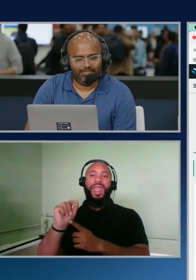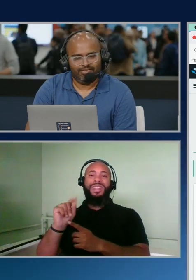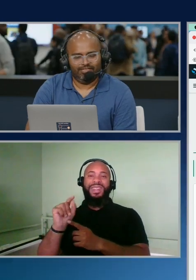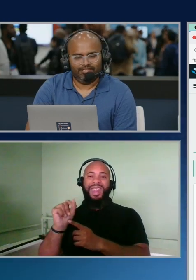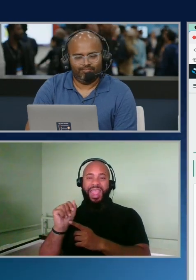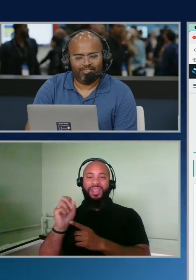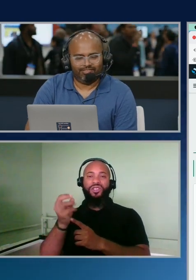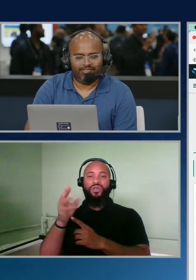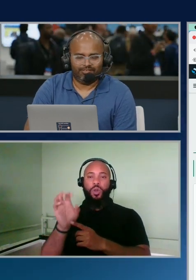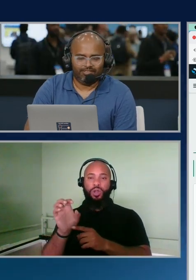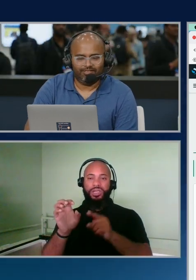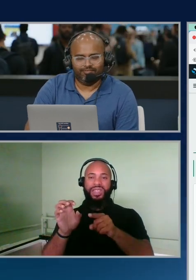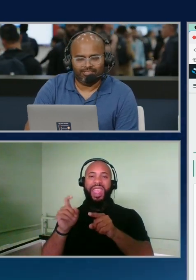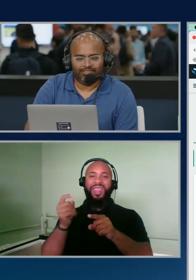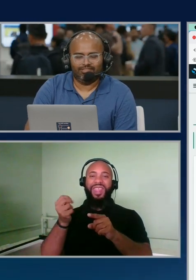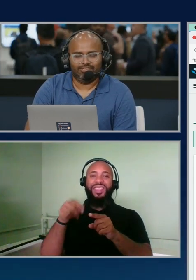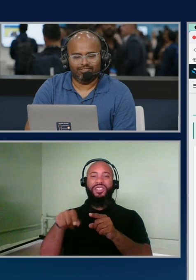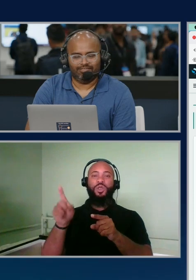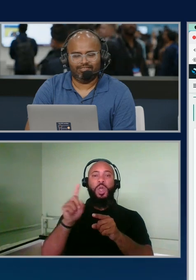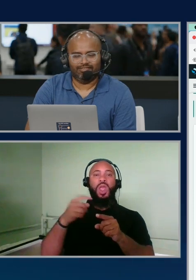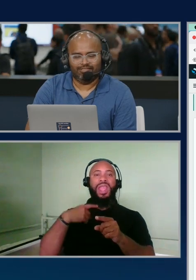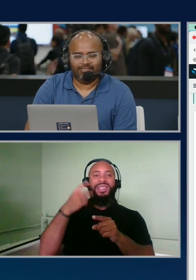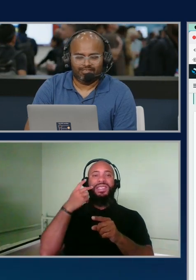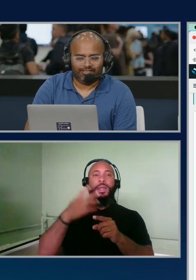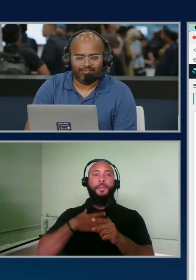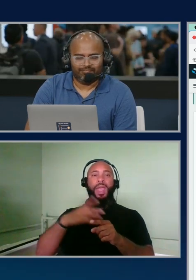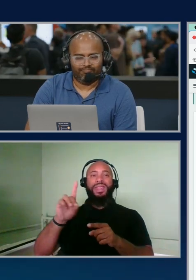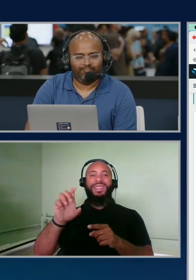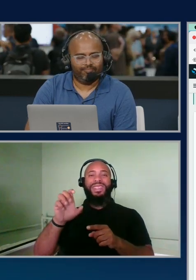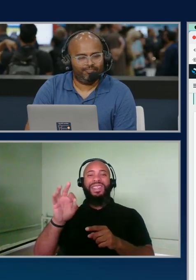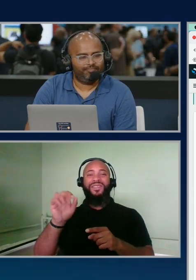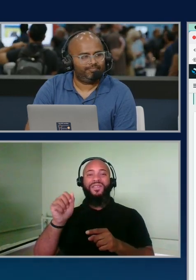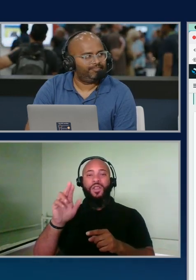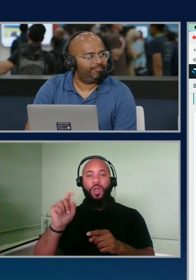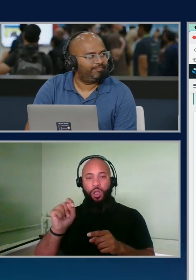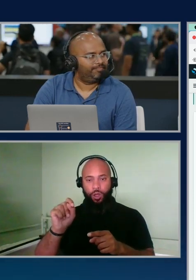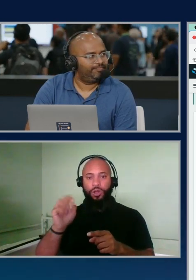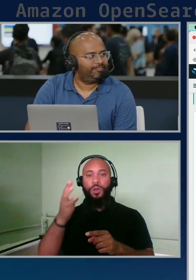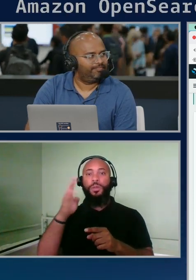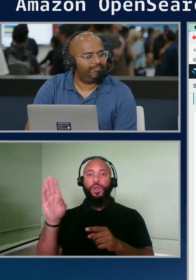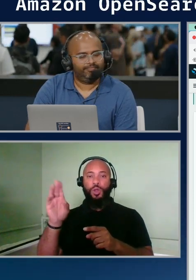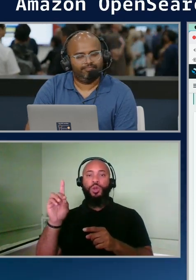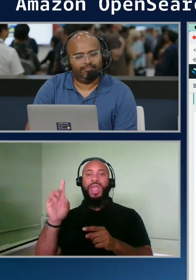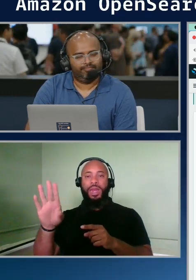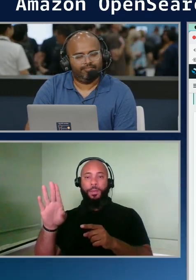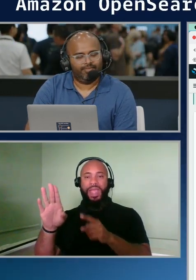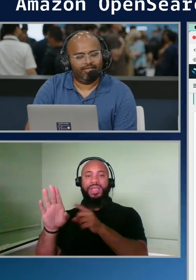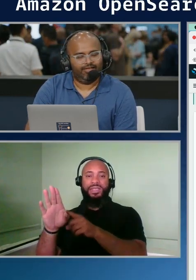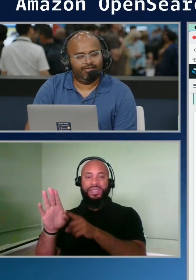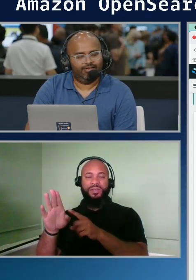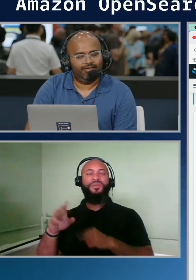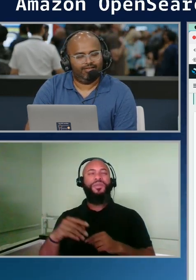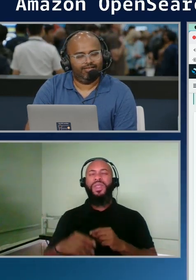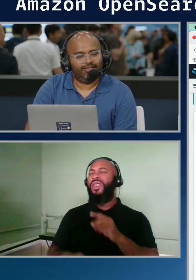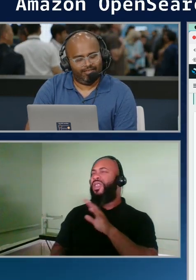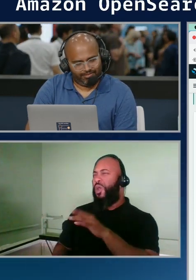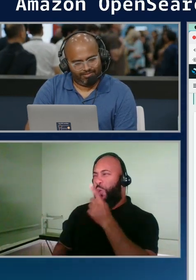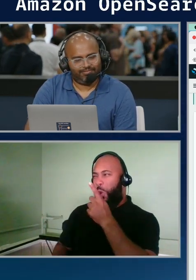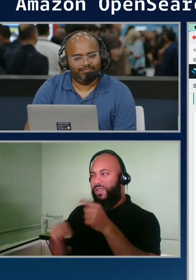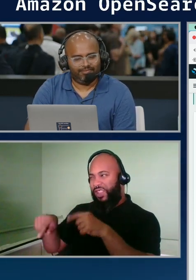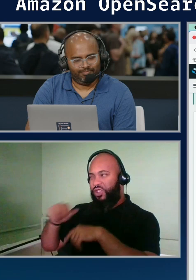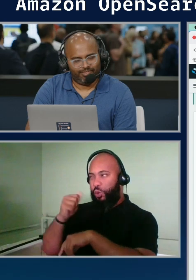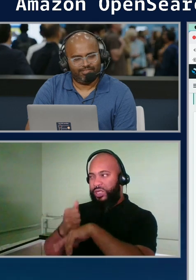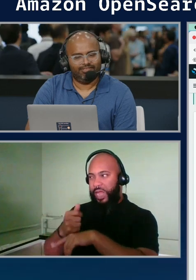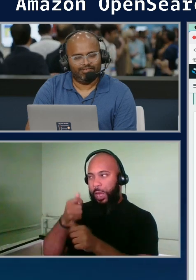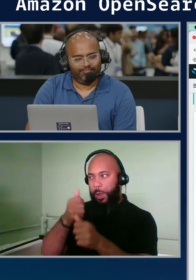glue database and all the objects that are in there. Now, you would set one of these up per bucket, I would assume. You could set